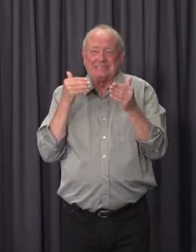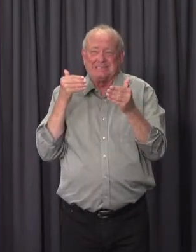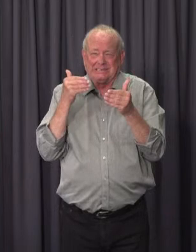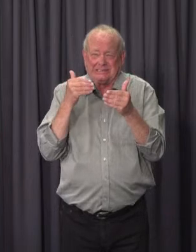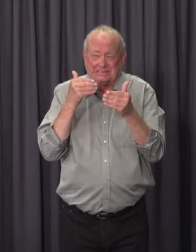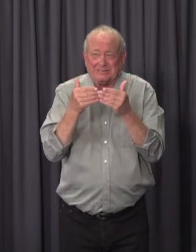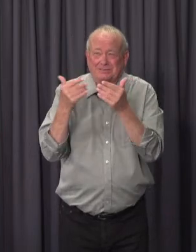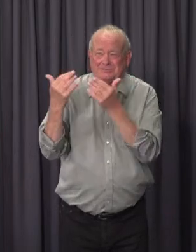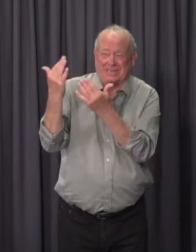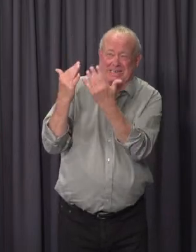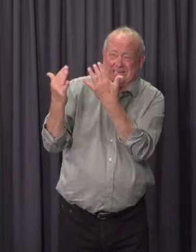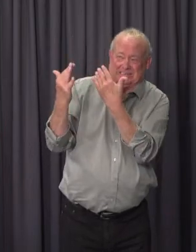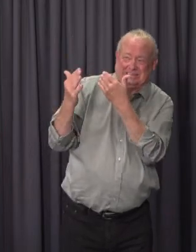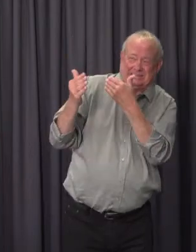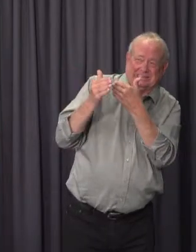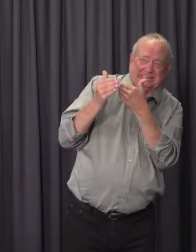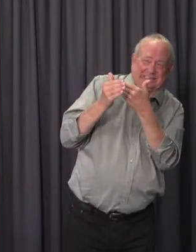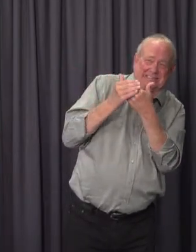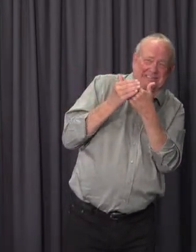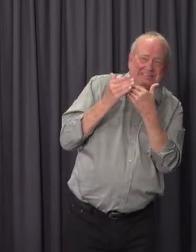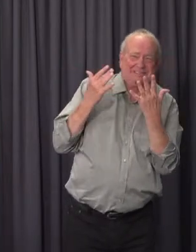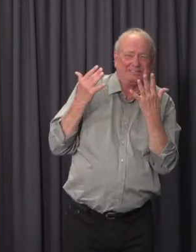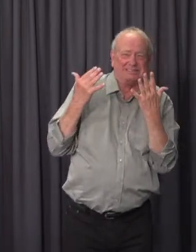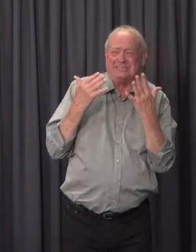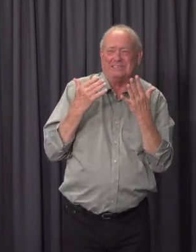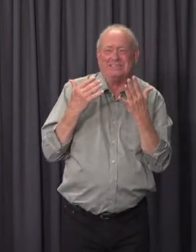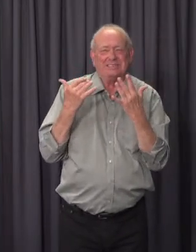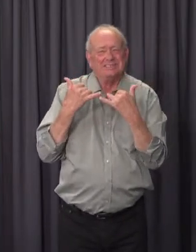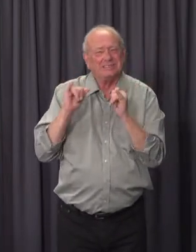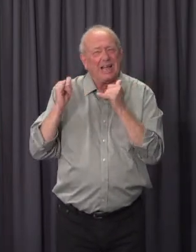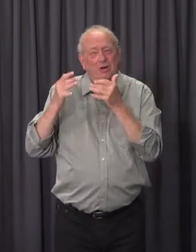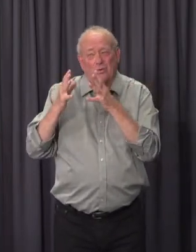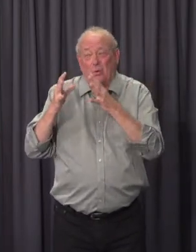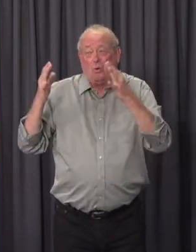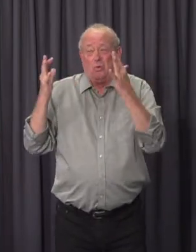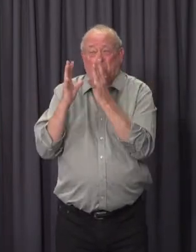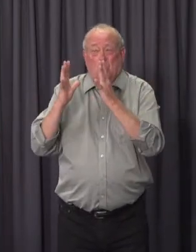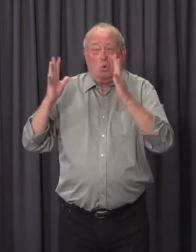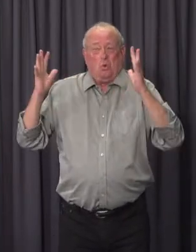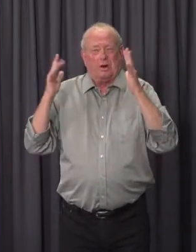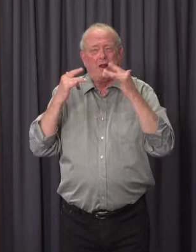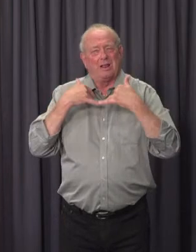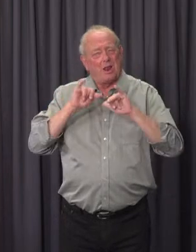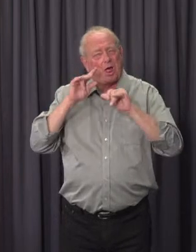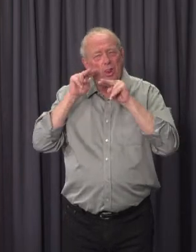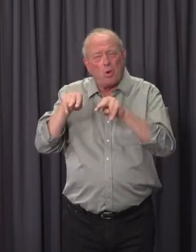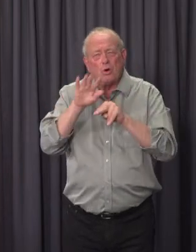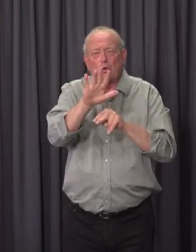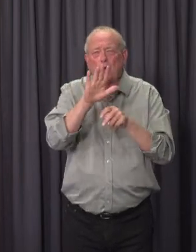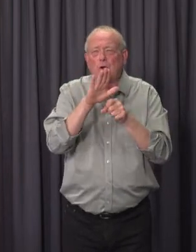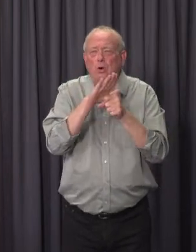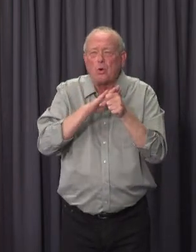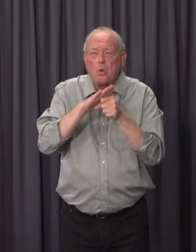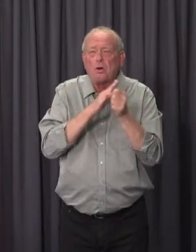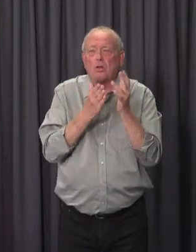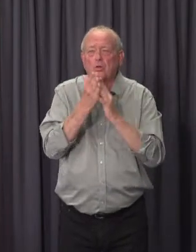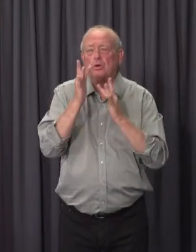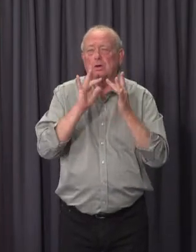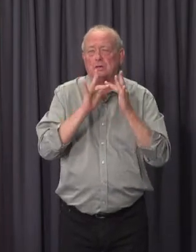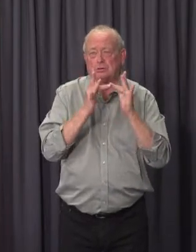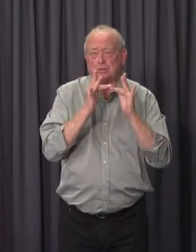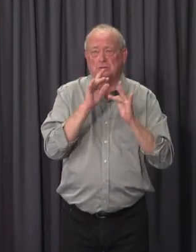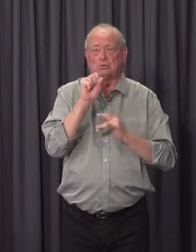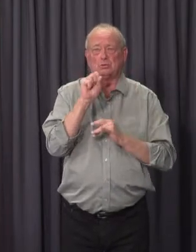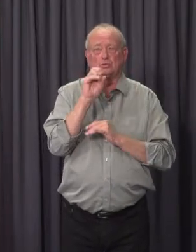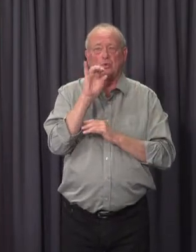keep checking with your local authority. They'll provide information on their re-entry plans through their social media and websites. They